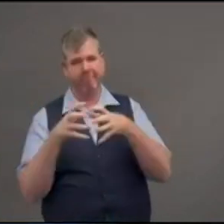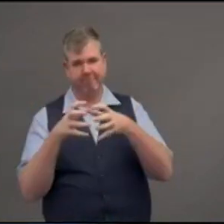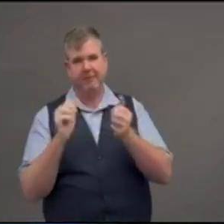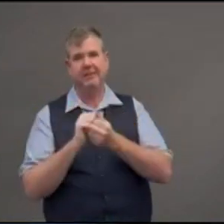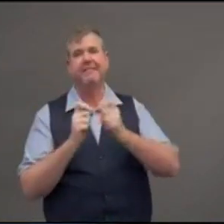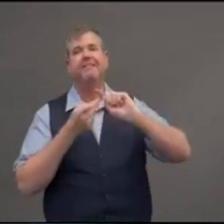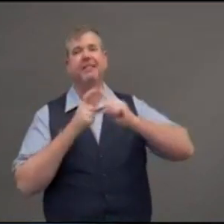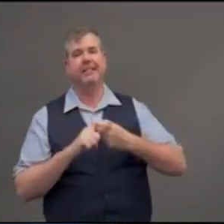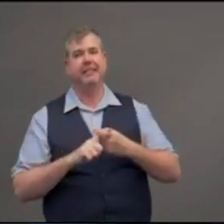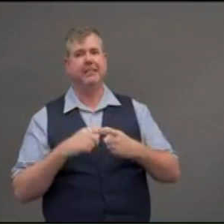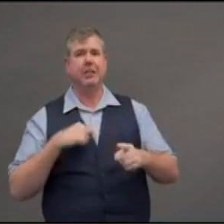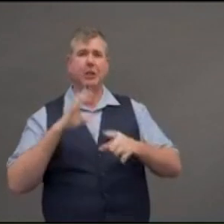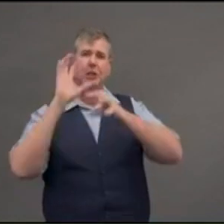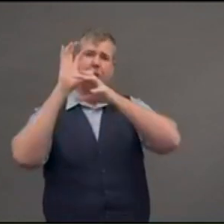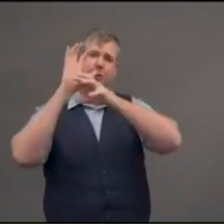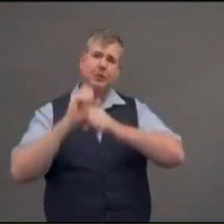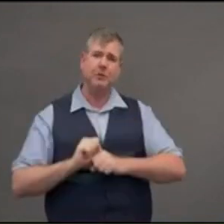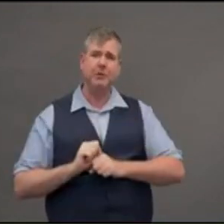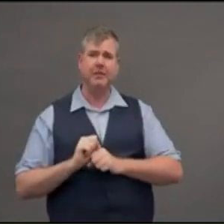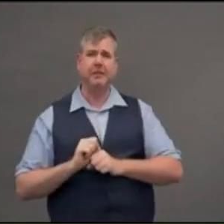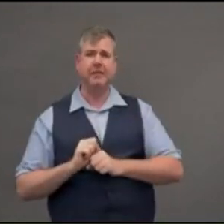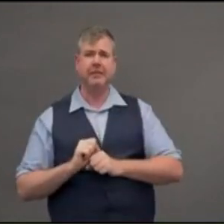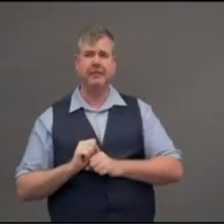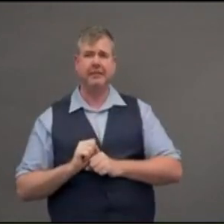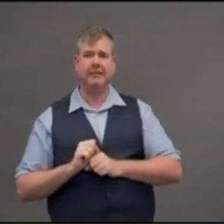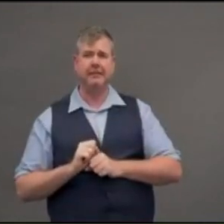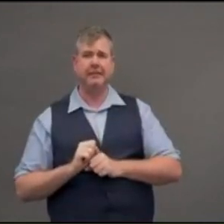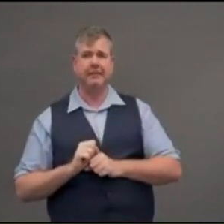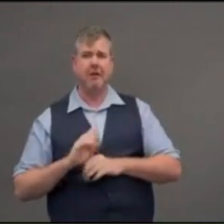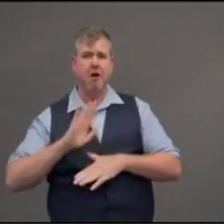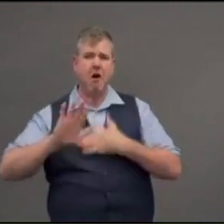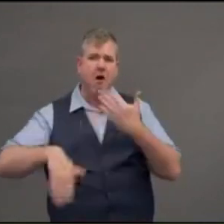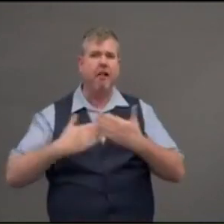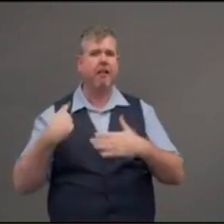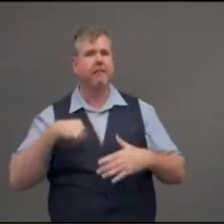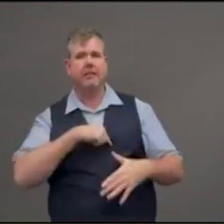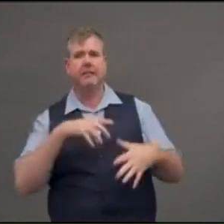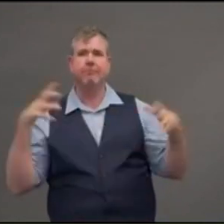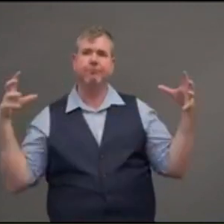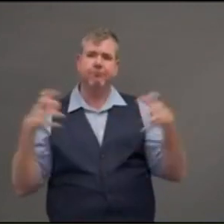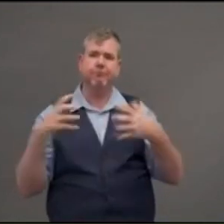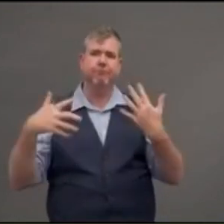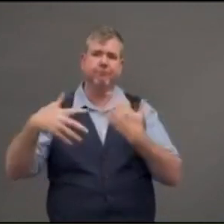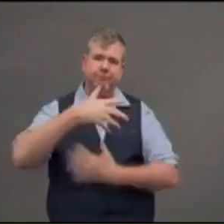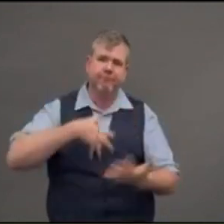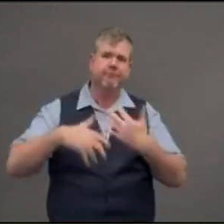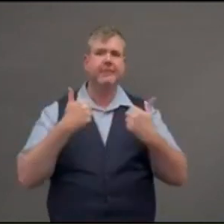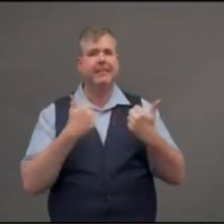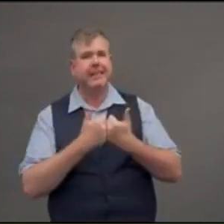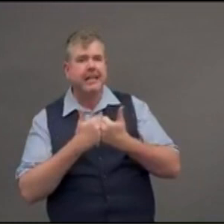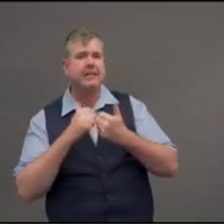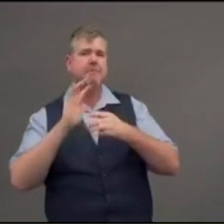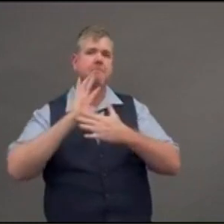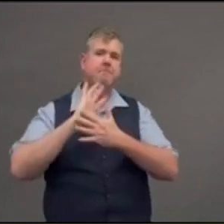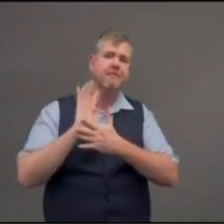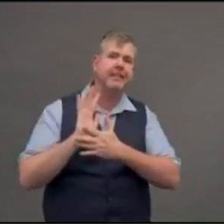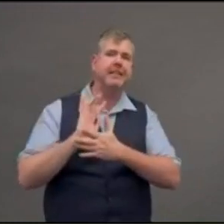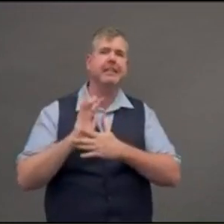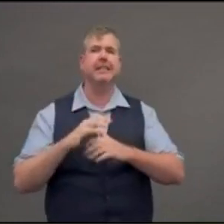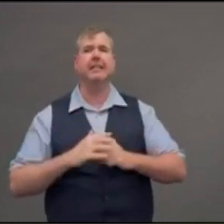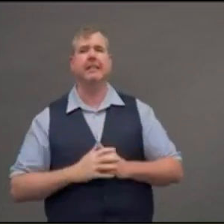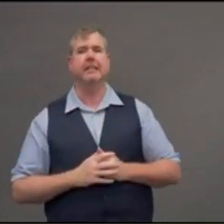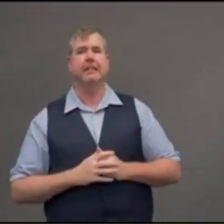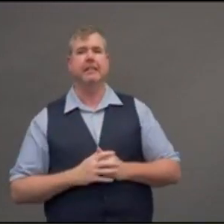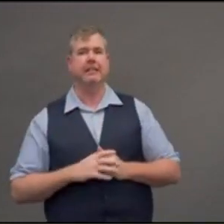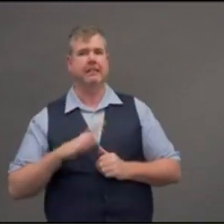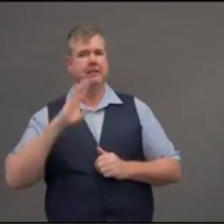to having all of us get together and do games or movies. I